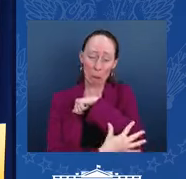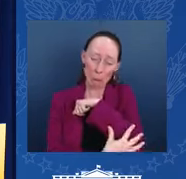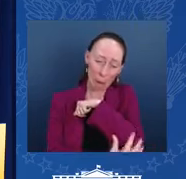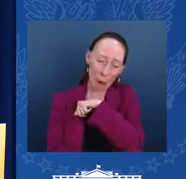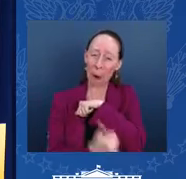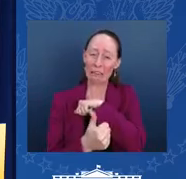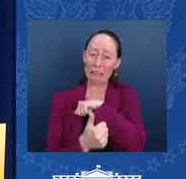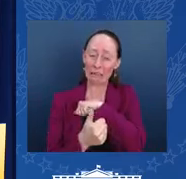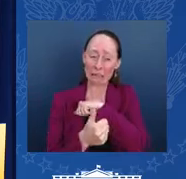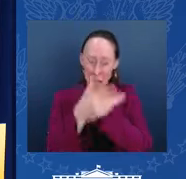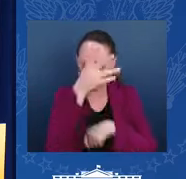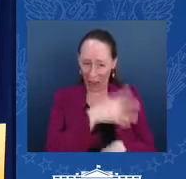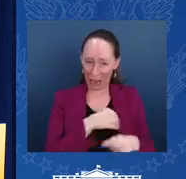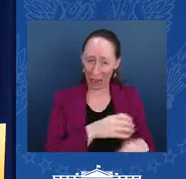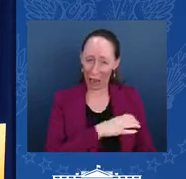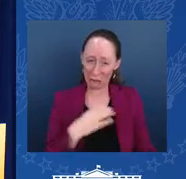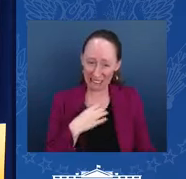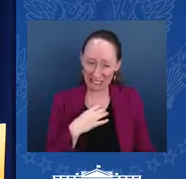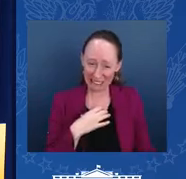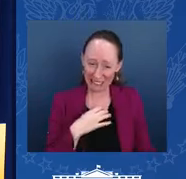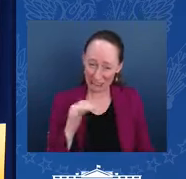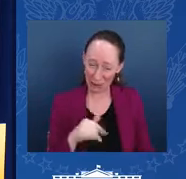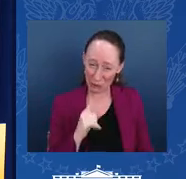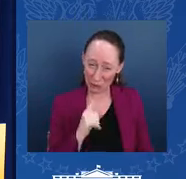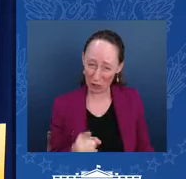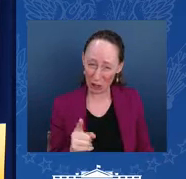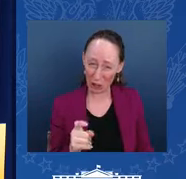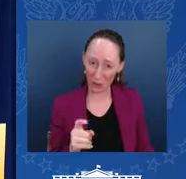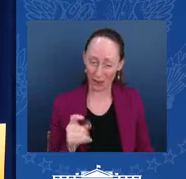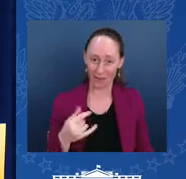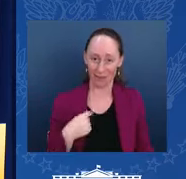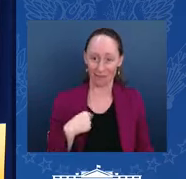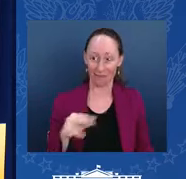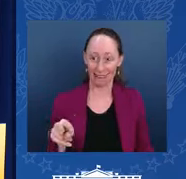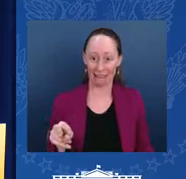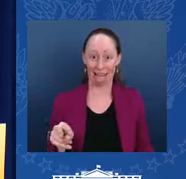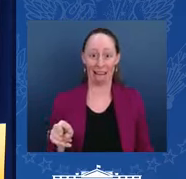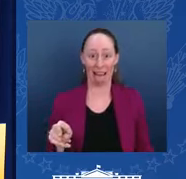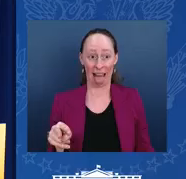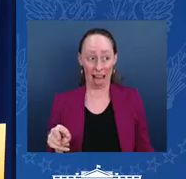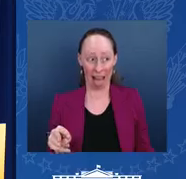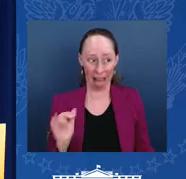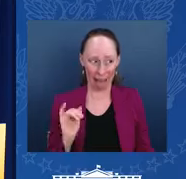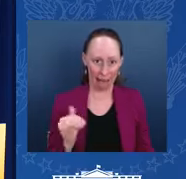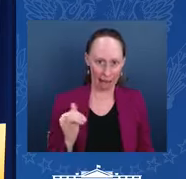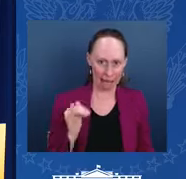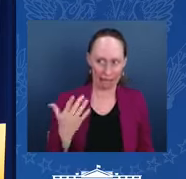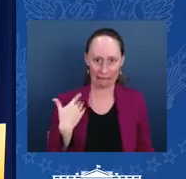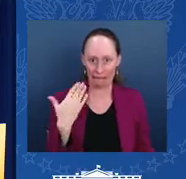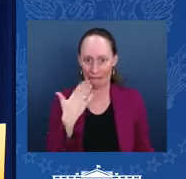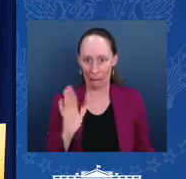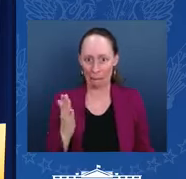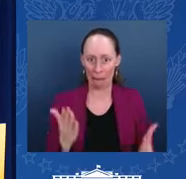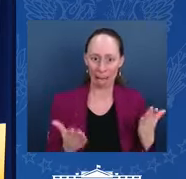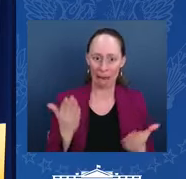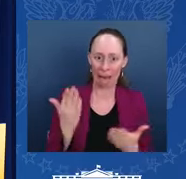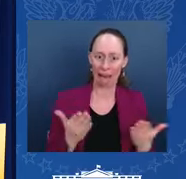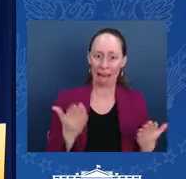I said, I don't know, but I guess I was for 36 years. I never thought I was. I didn't have any money, but I had a good salary.